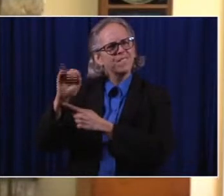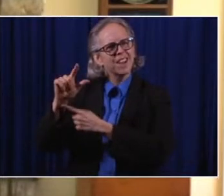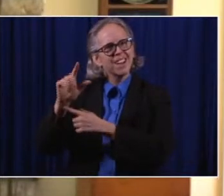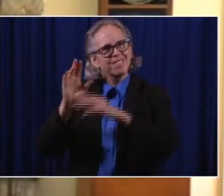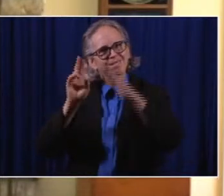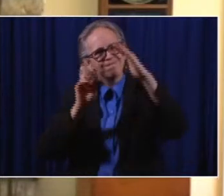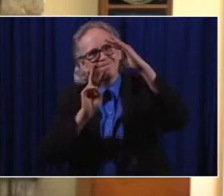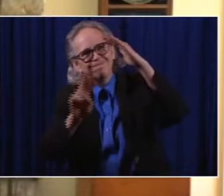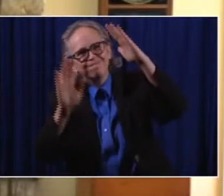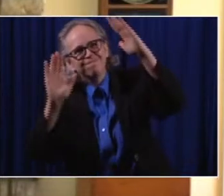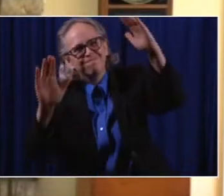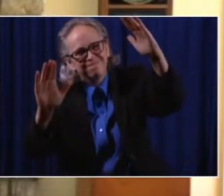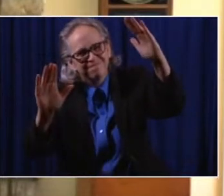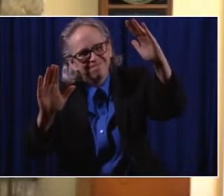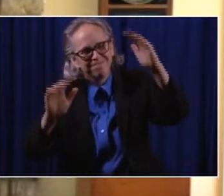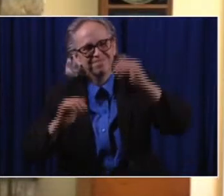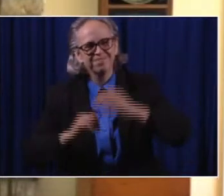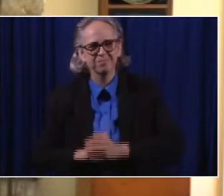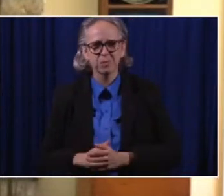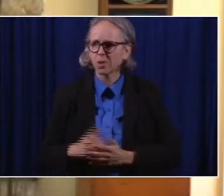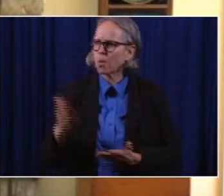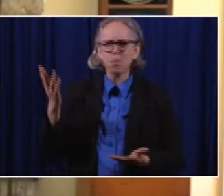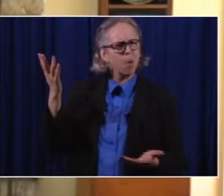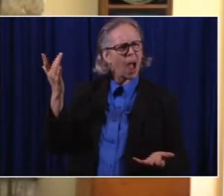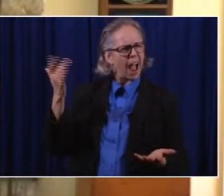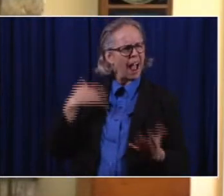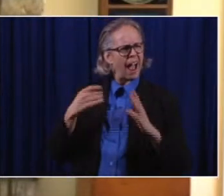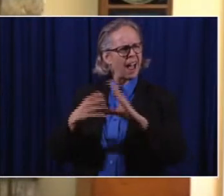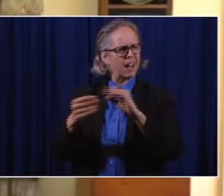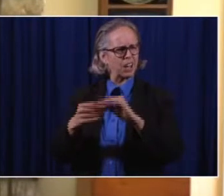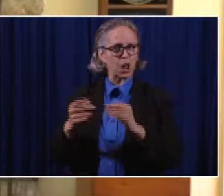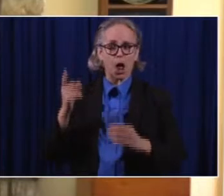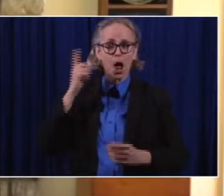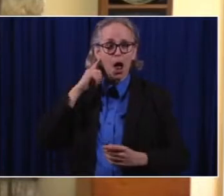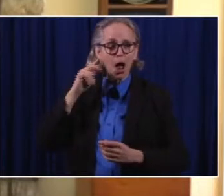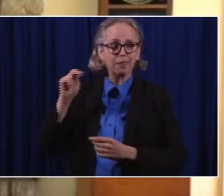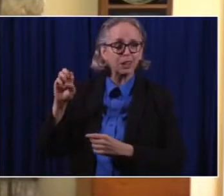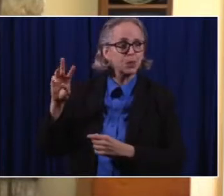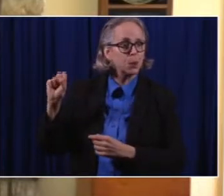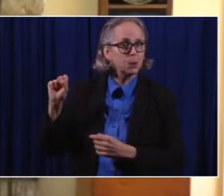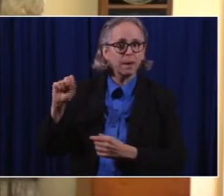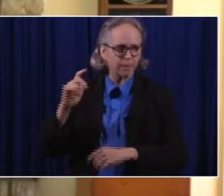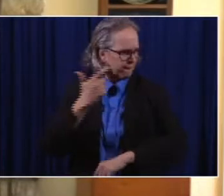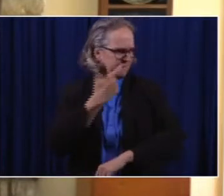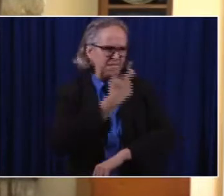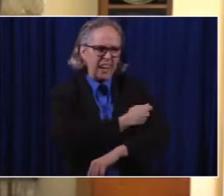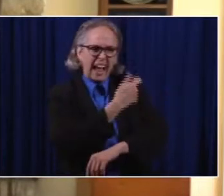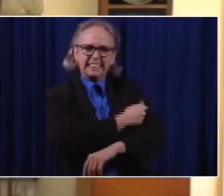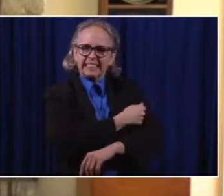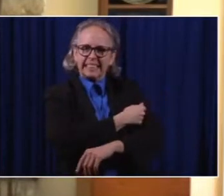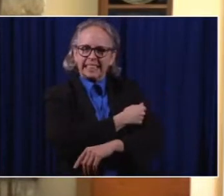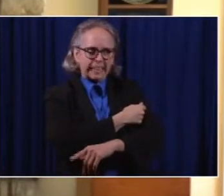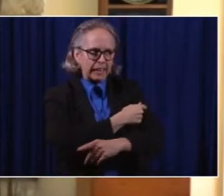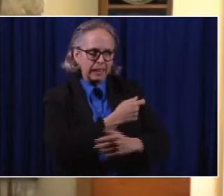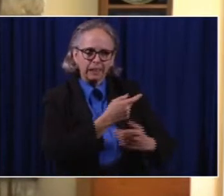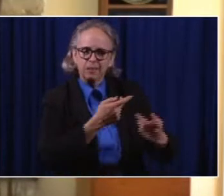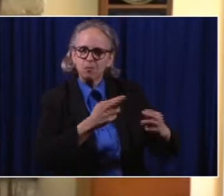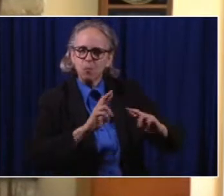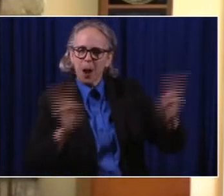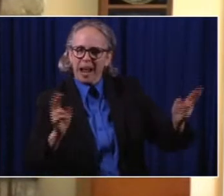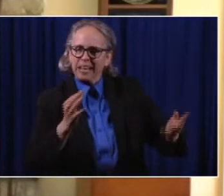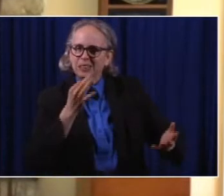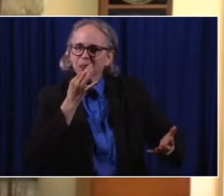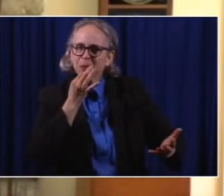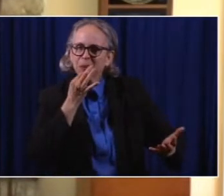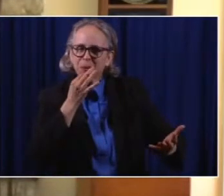with the news about the vaccine coming. We're very excited about that. We hope to see this beginning in